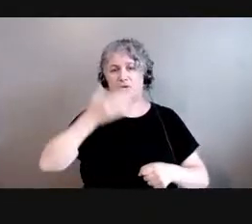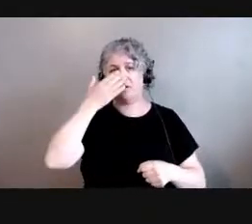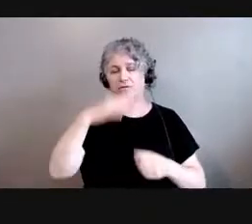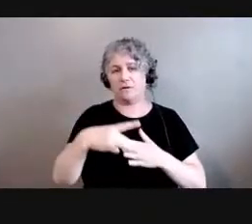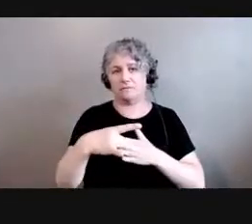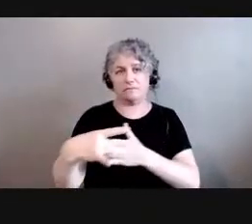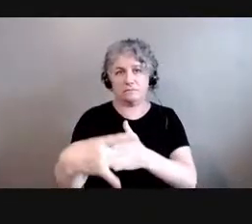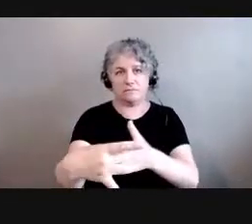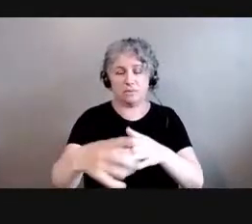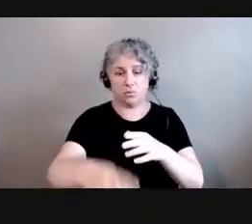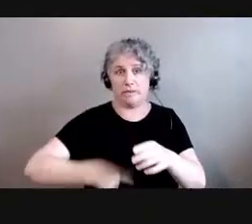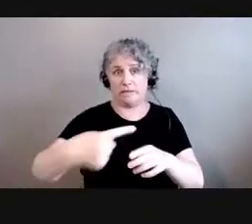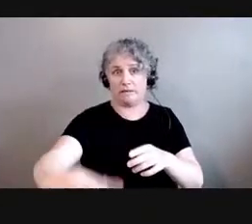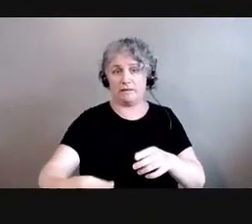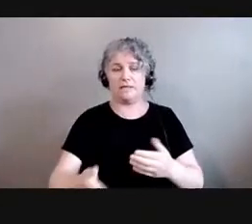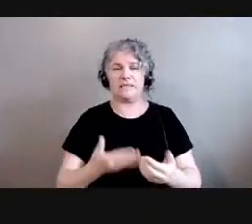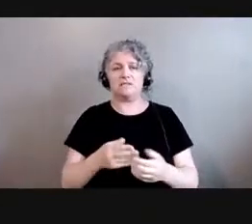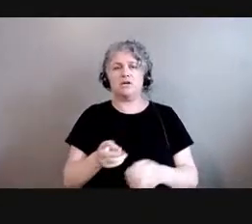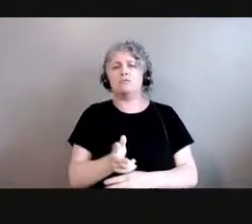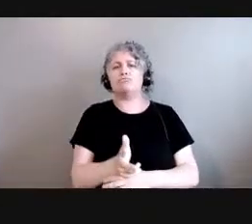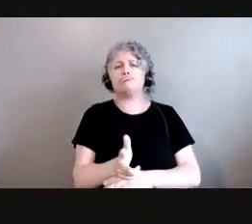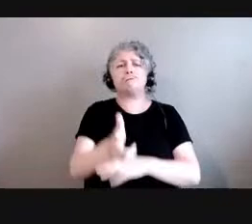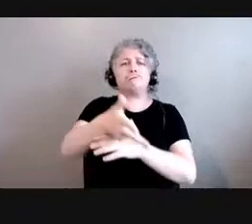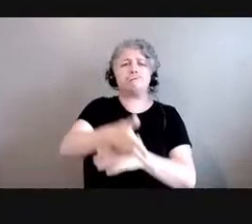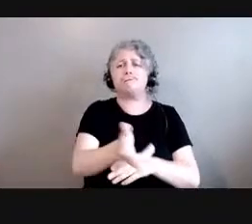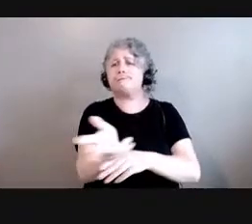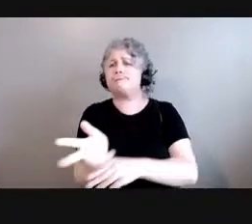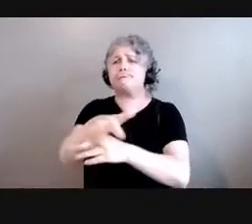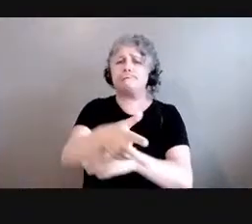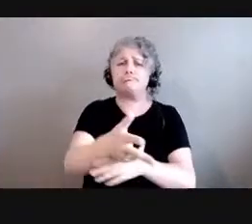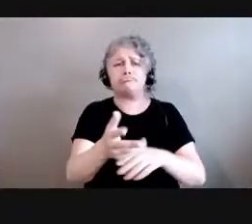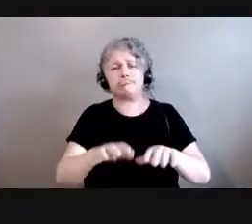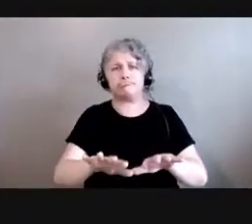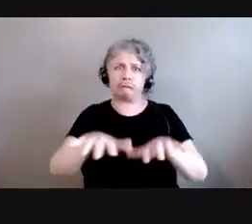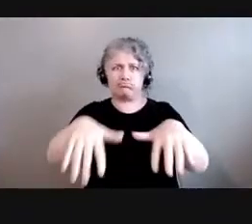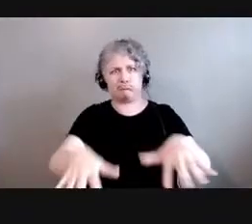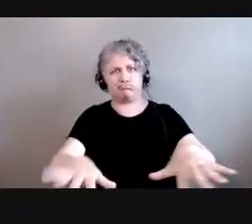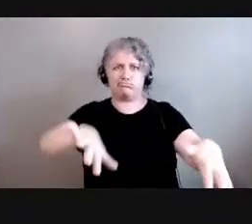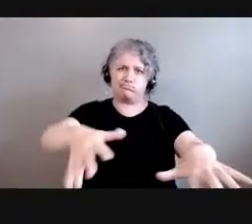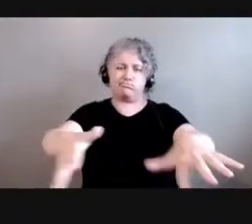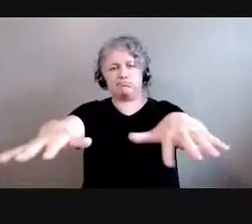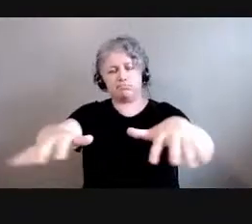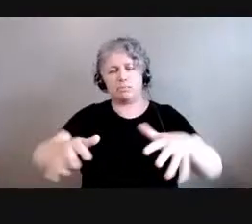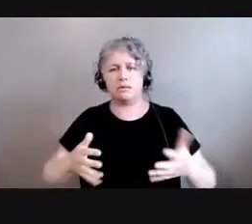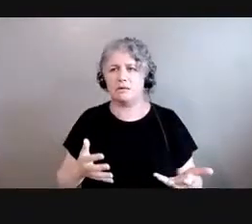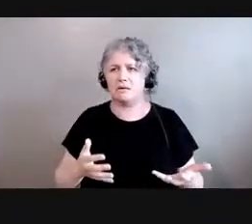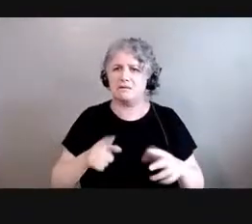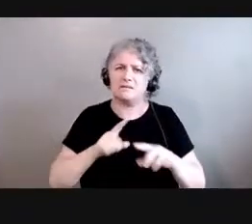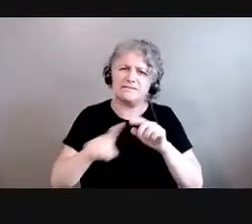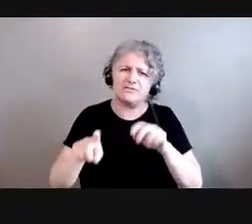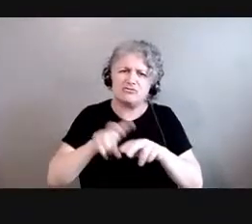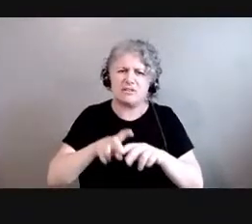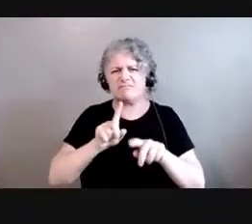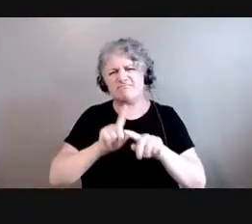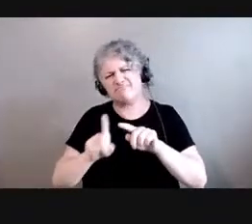can make it easier for me to roll around in all terrain, areas and different chairs. And